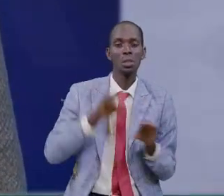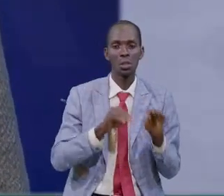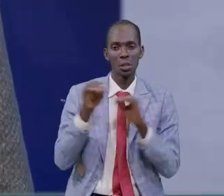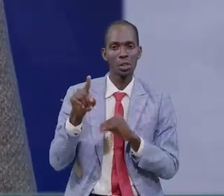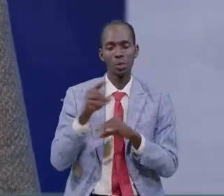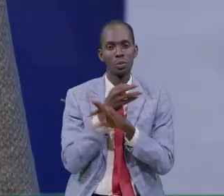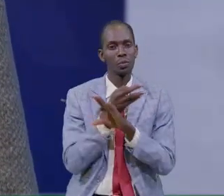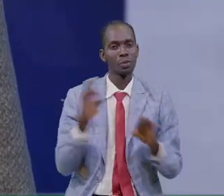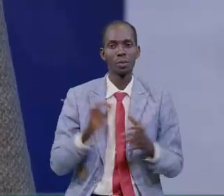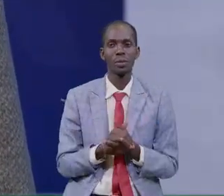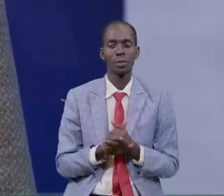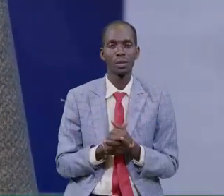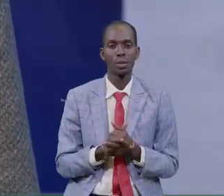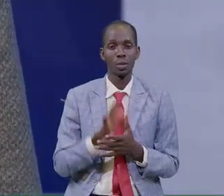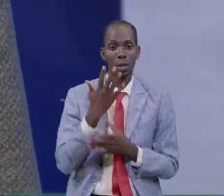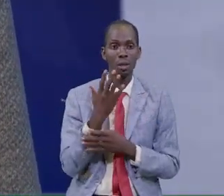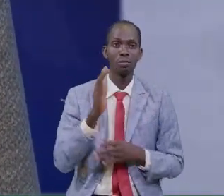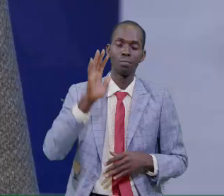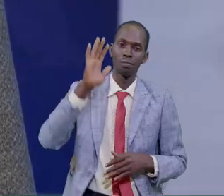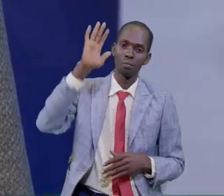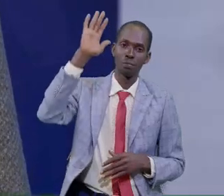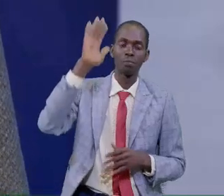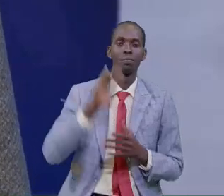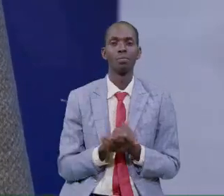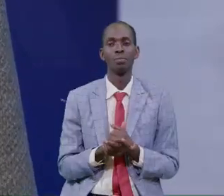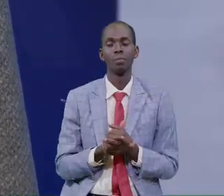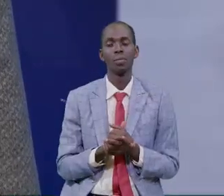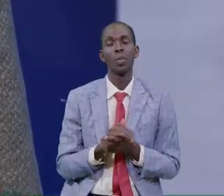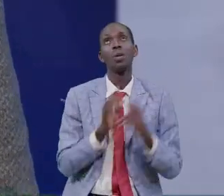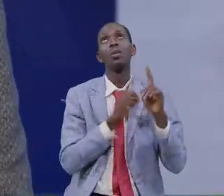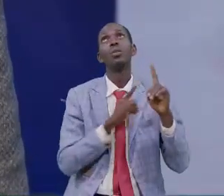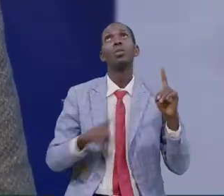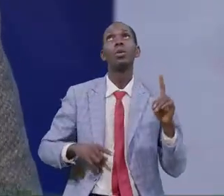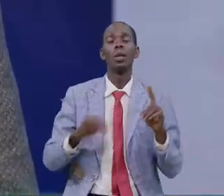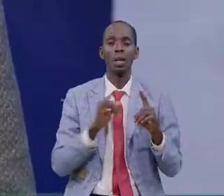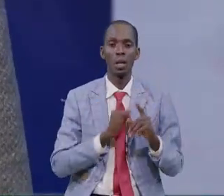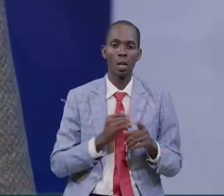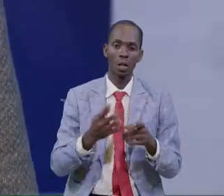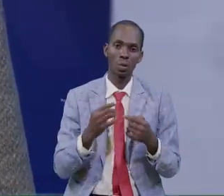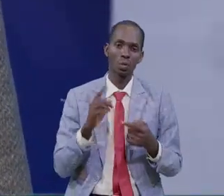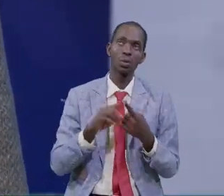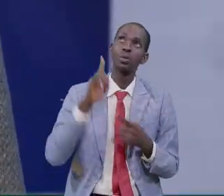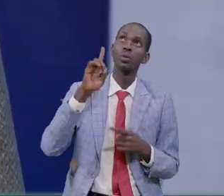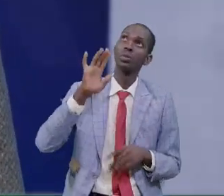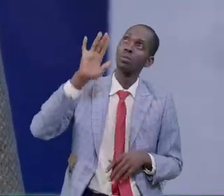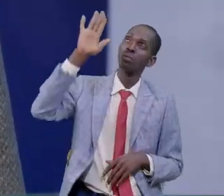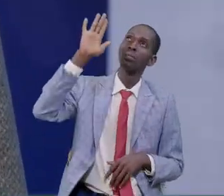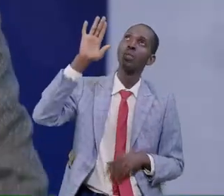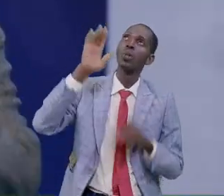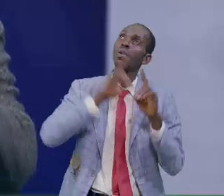Raise up that hand. Lord, I come. Raise up that hand. Lord, I